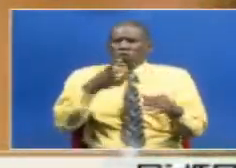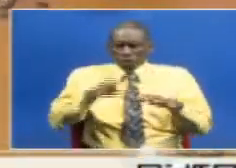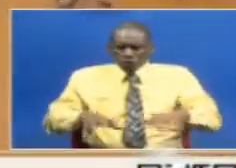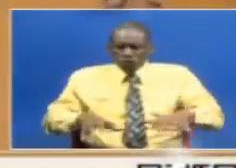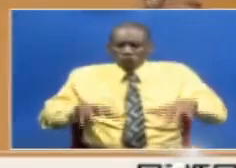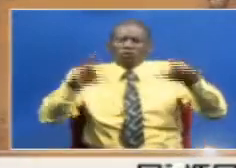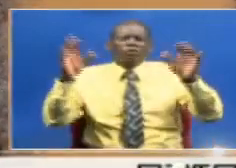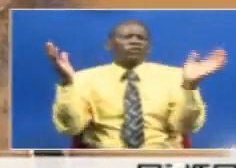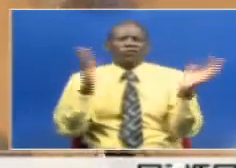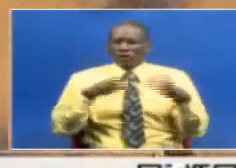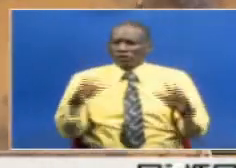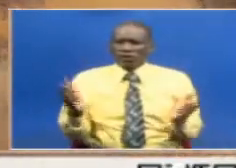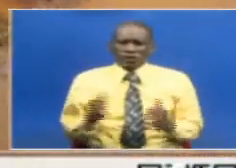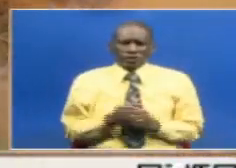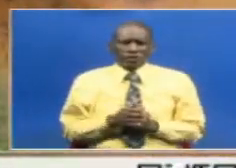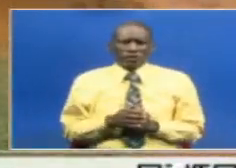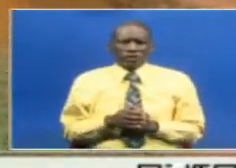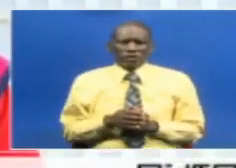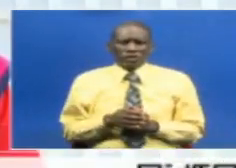floods.